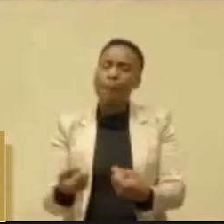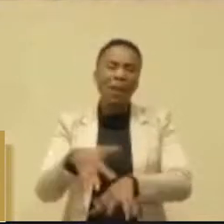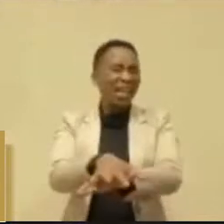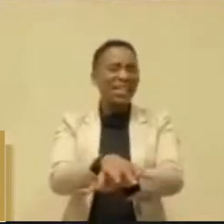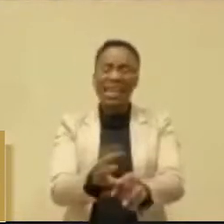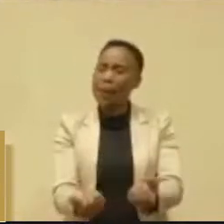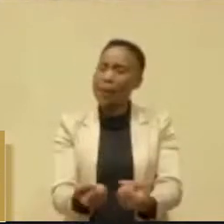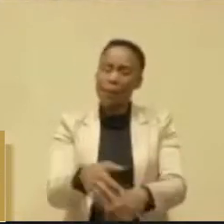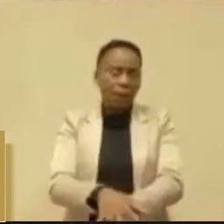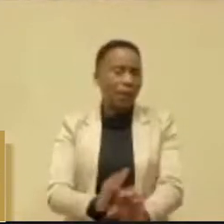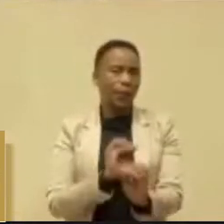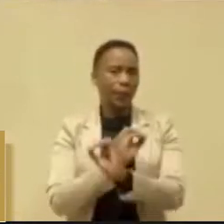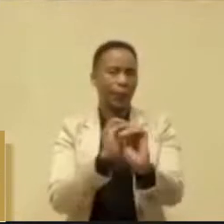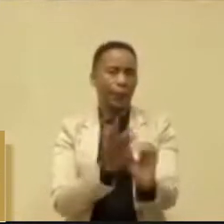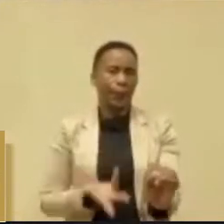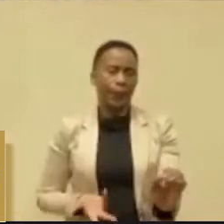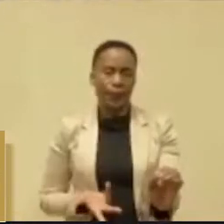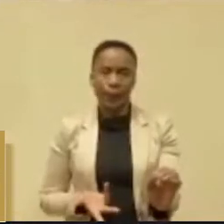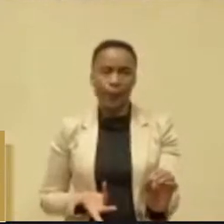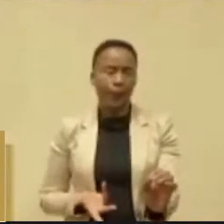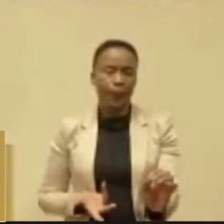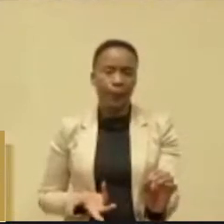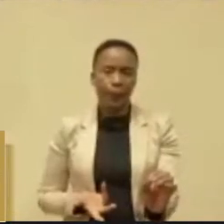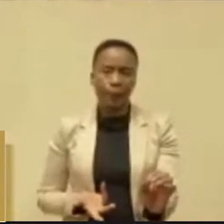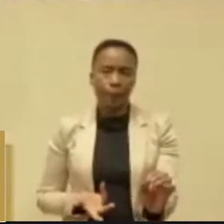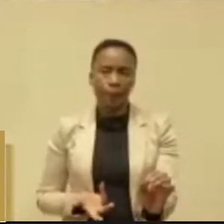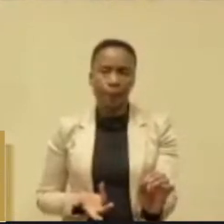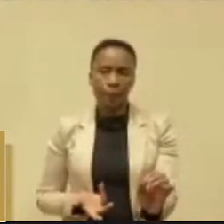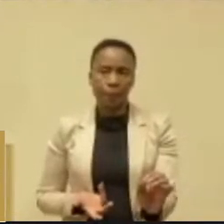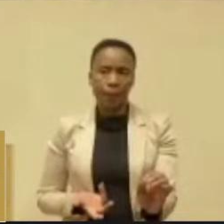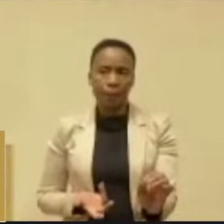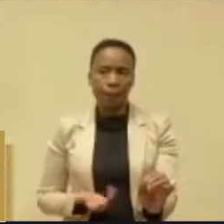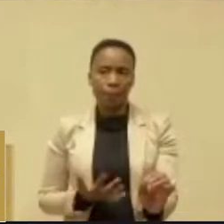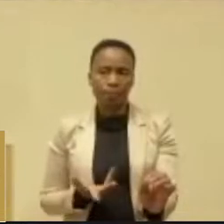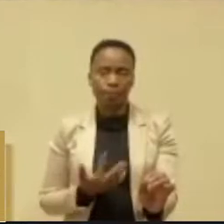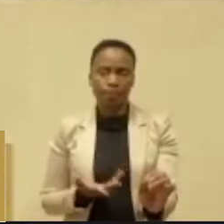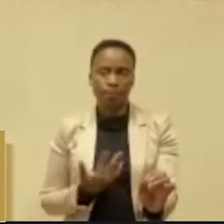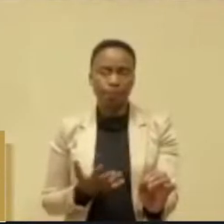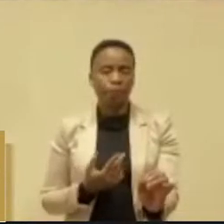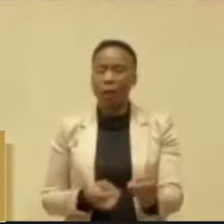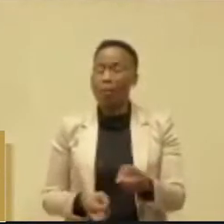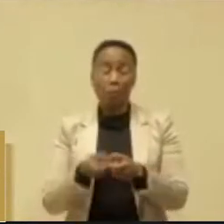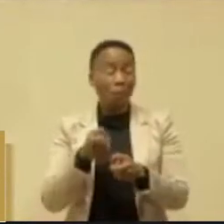implementation and obviously if um